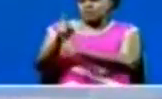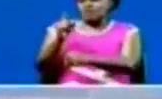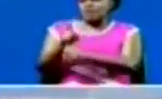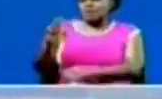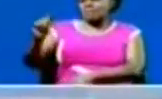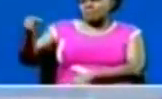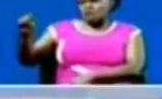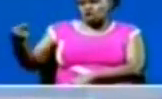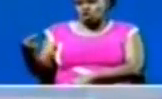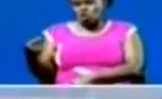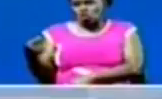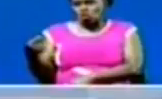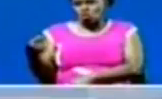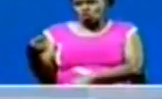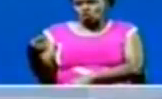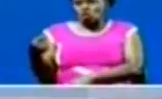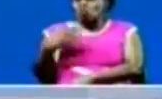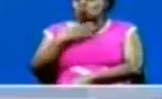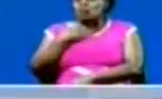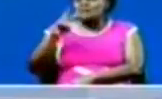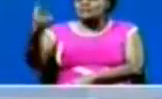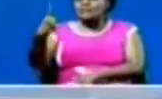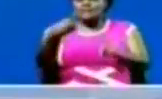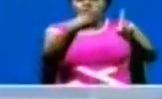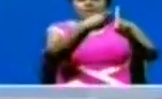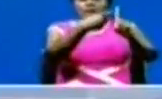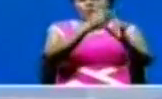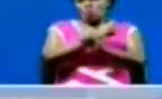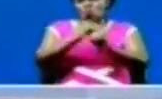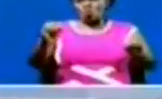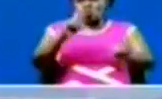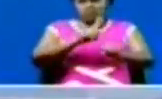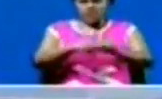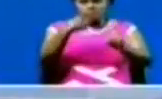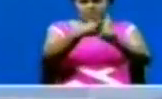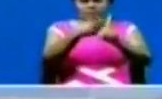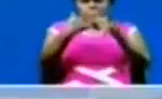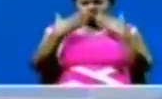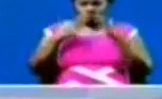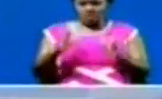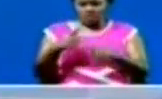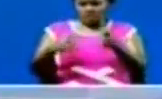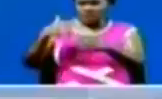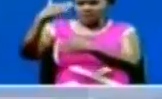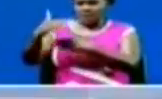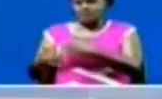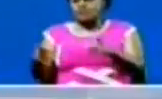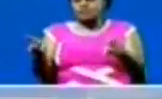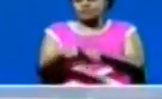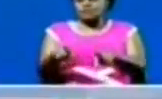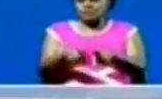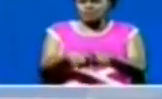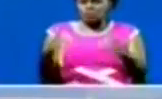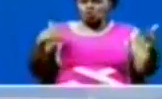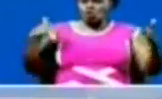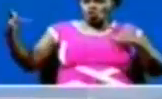litres of fuel. Sang has opted not to seek a second term upon the expiry of his tenure next year. He quit as oil marketers